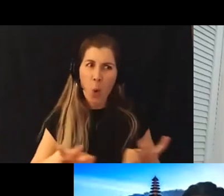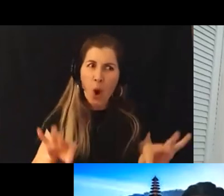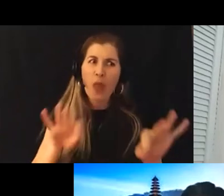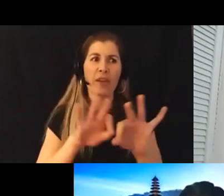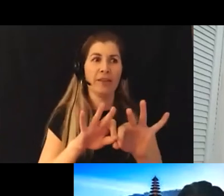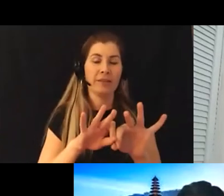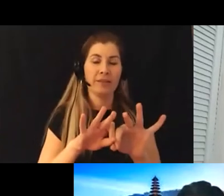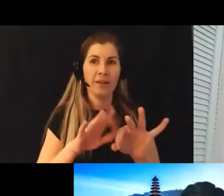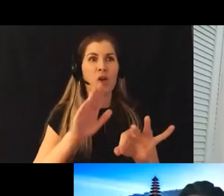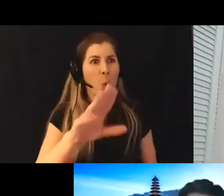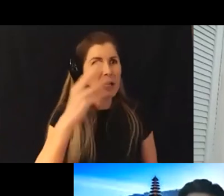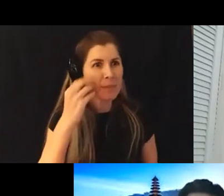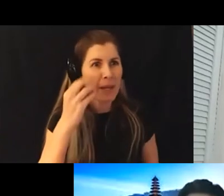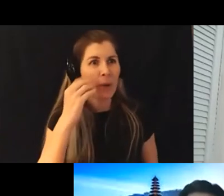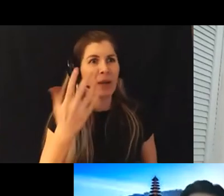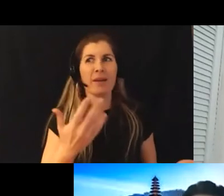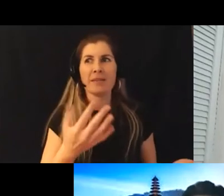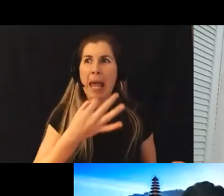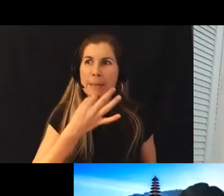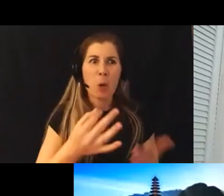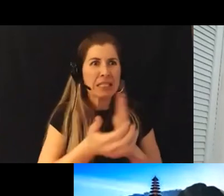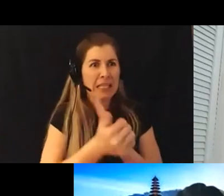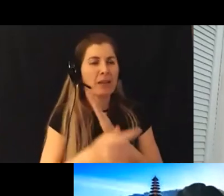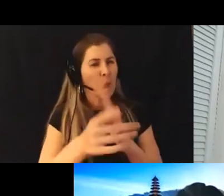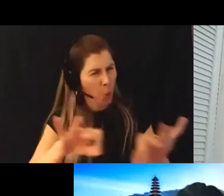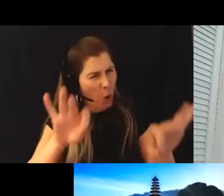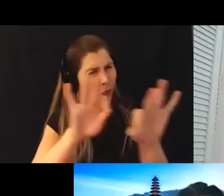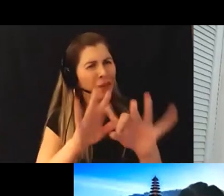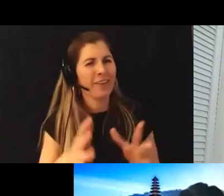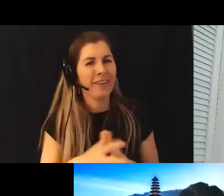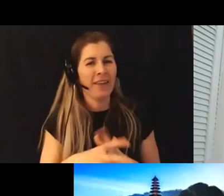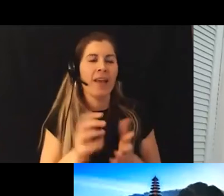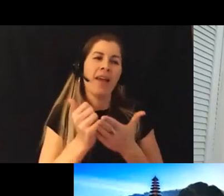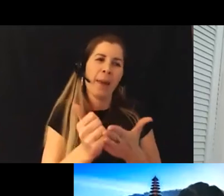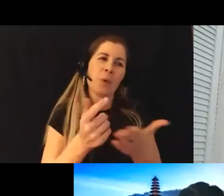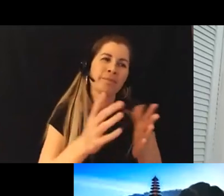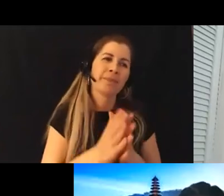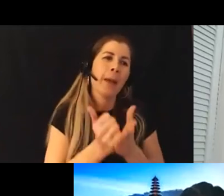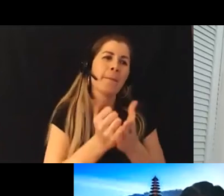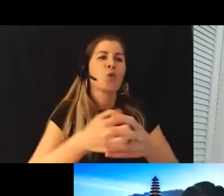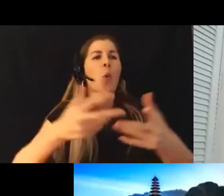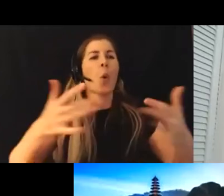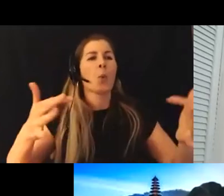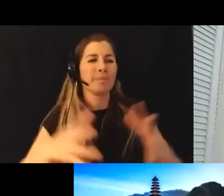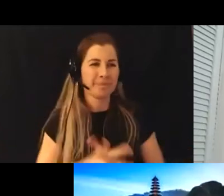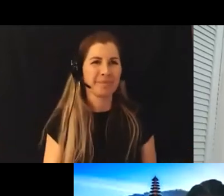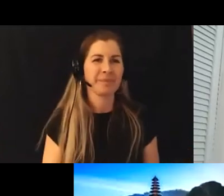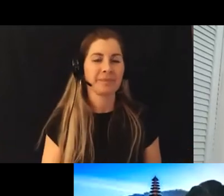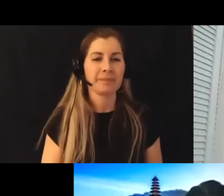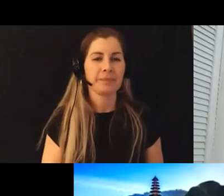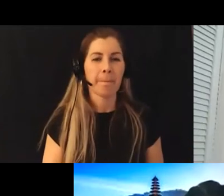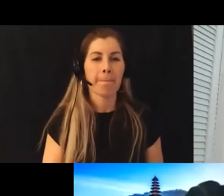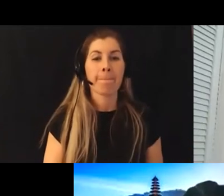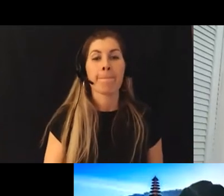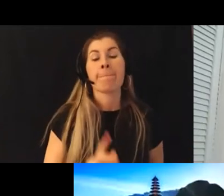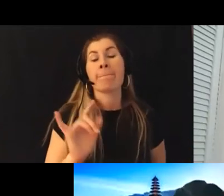expertise, our experience. So stand up for yourself so that we can be able to grow ourselves as a field. I just